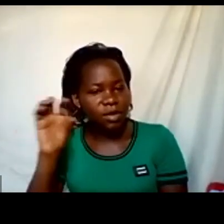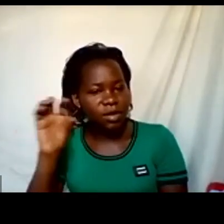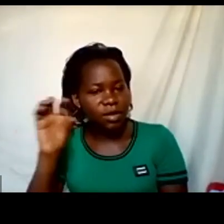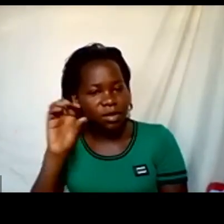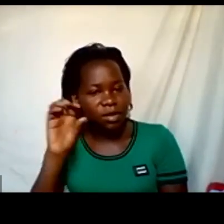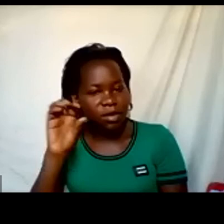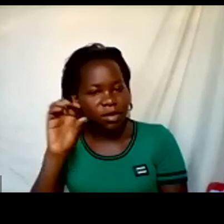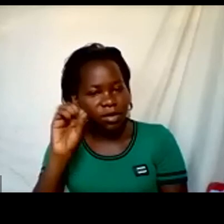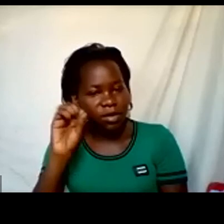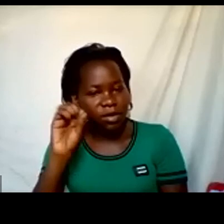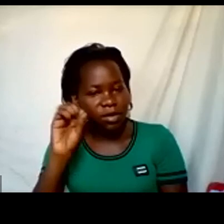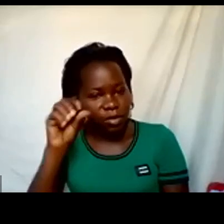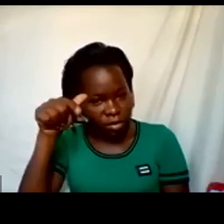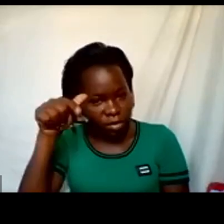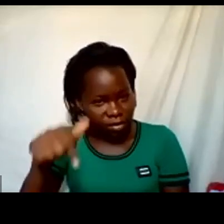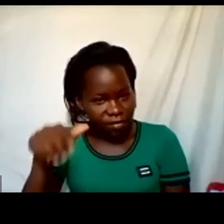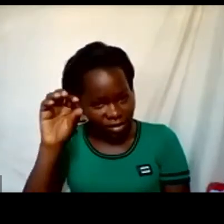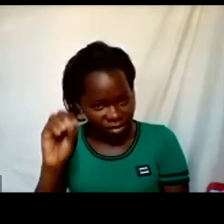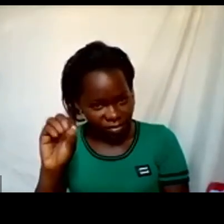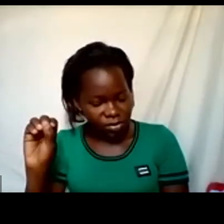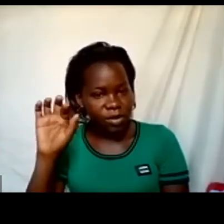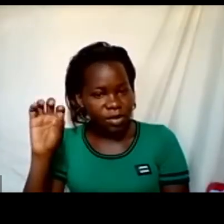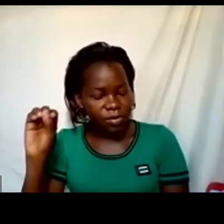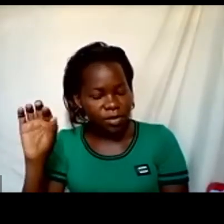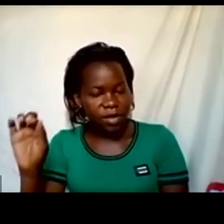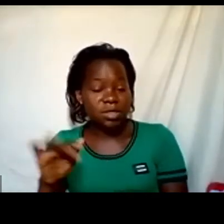070-808-0008, or you can send an email to